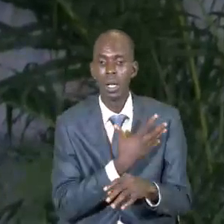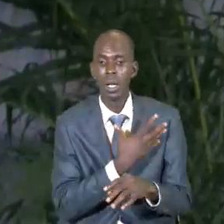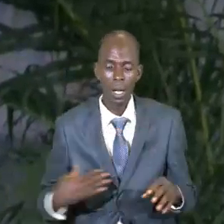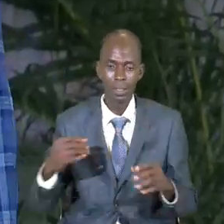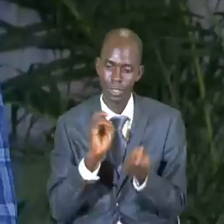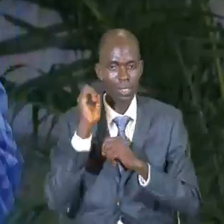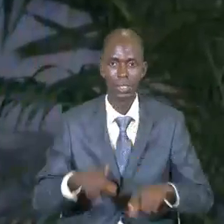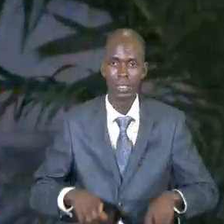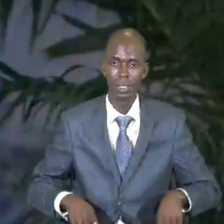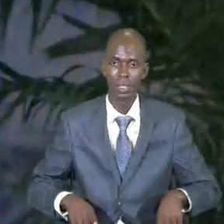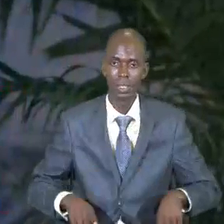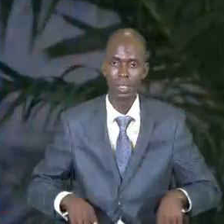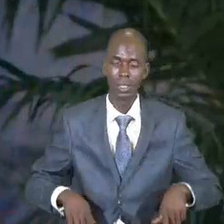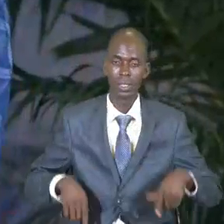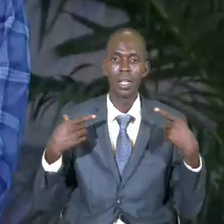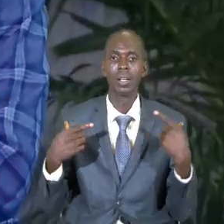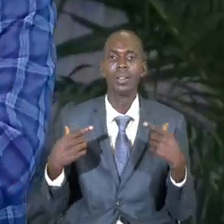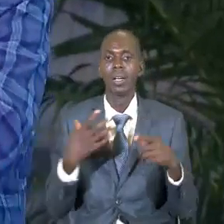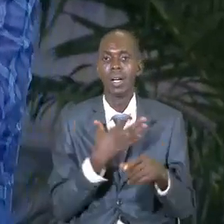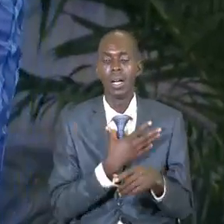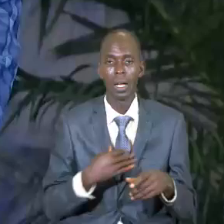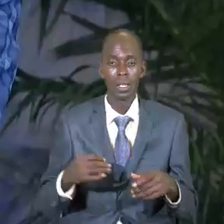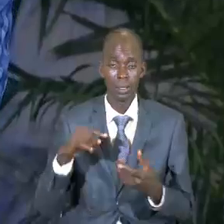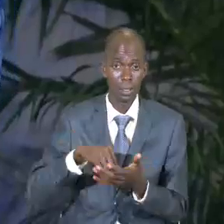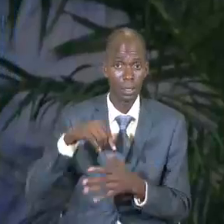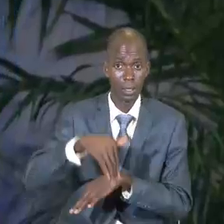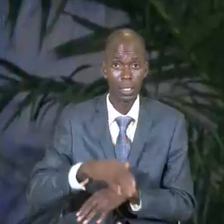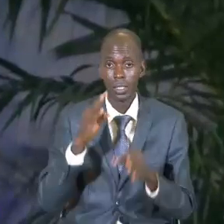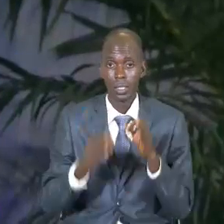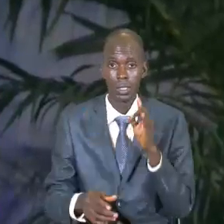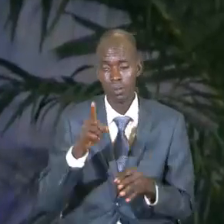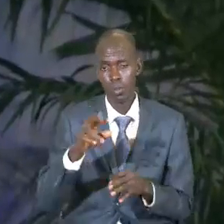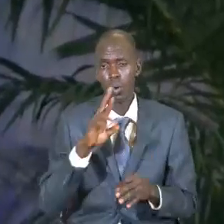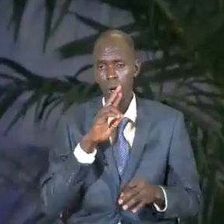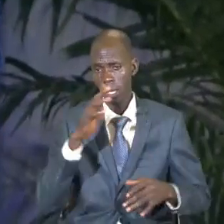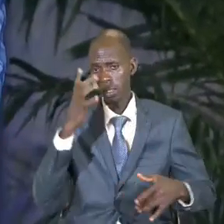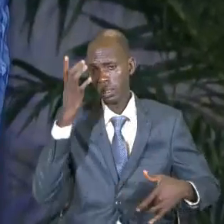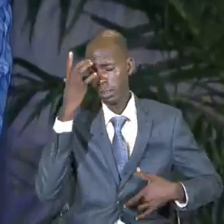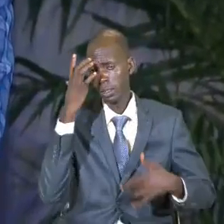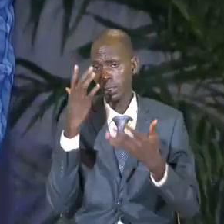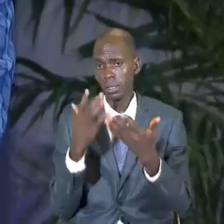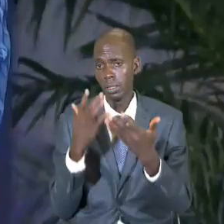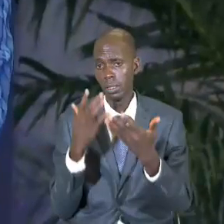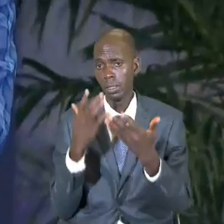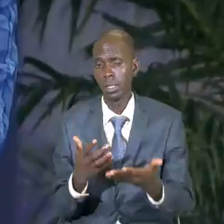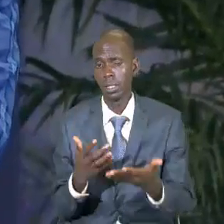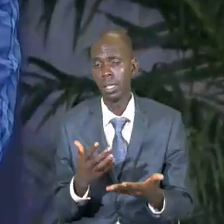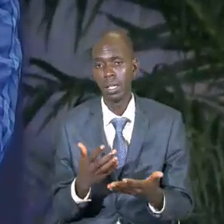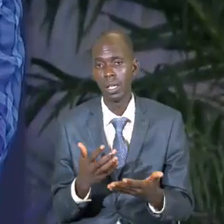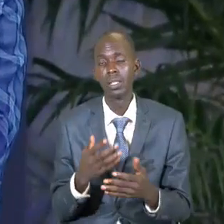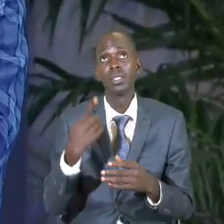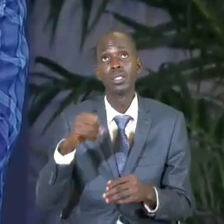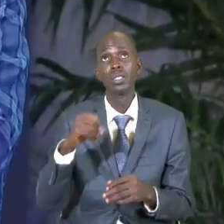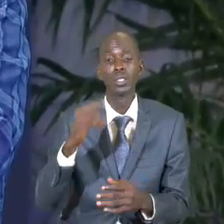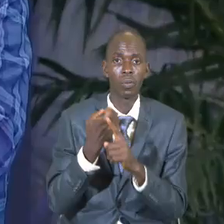Like tonight, if you're sick over there, interruption from heaven, divine interruption that will clear